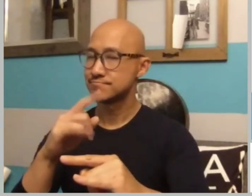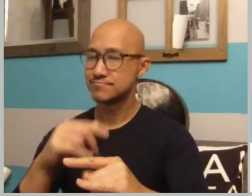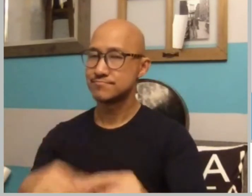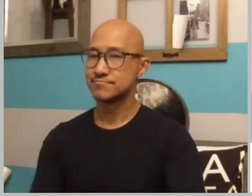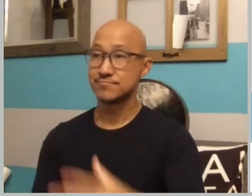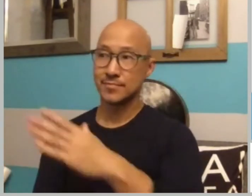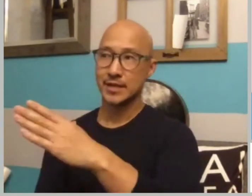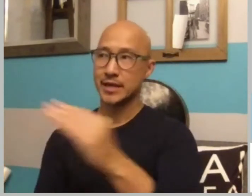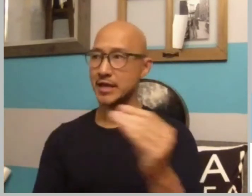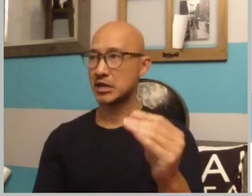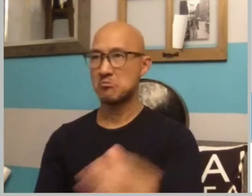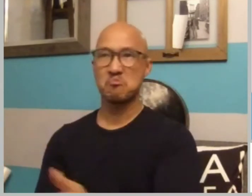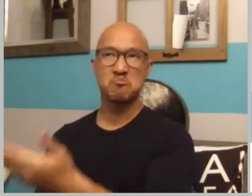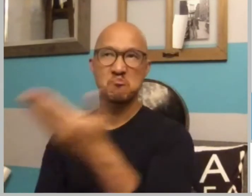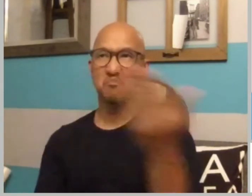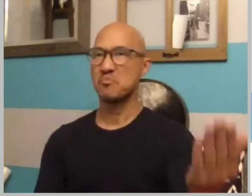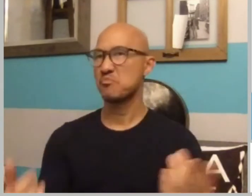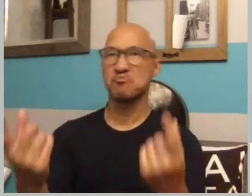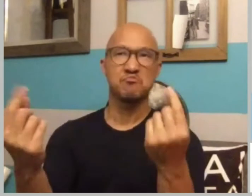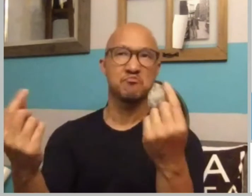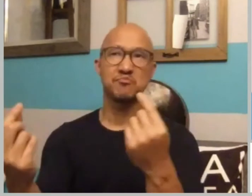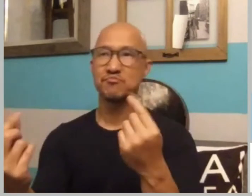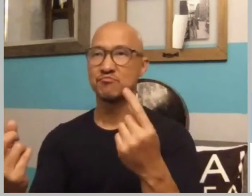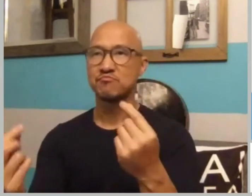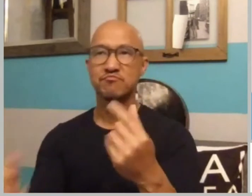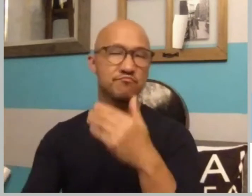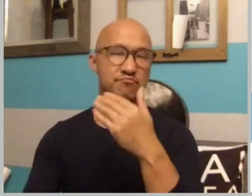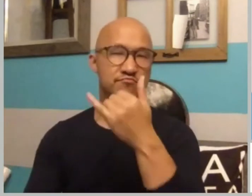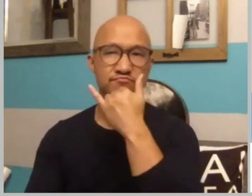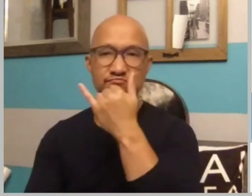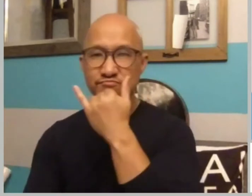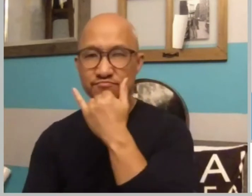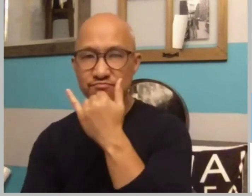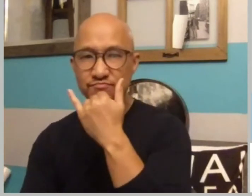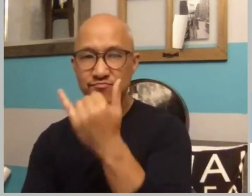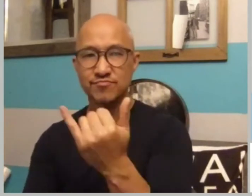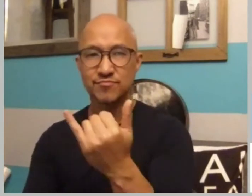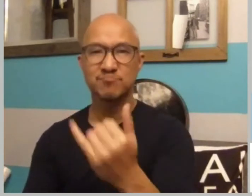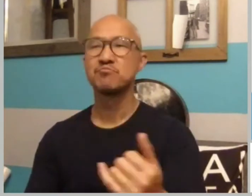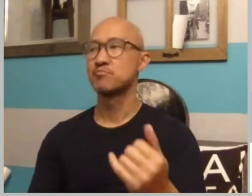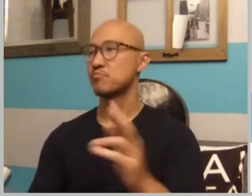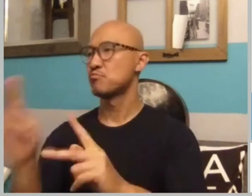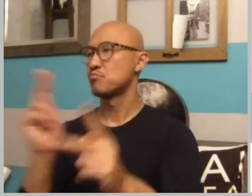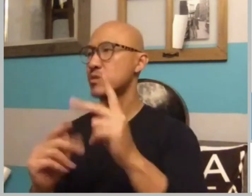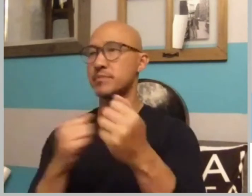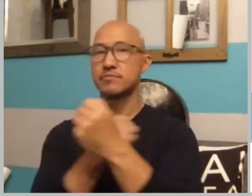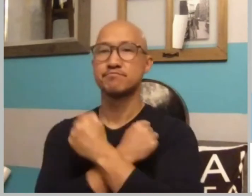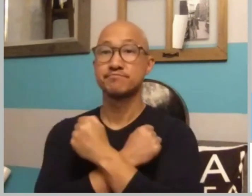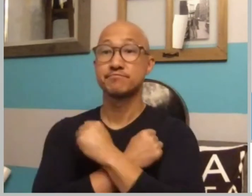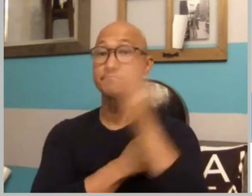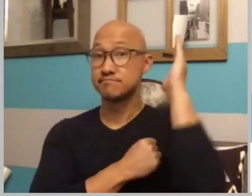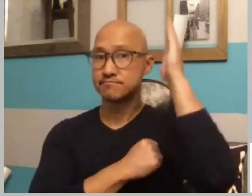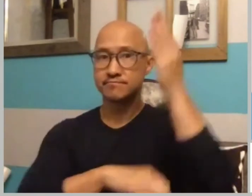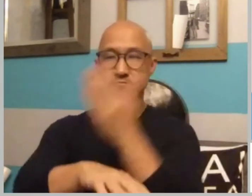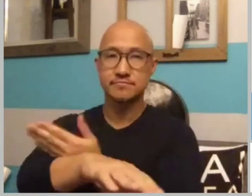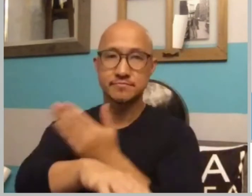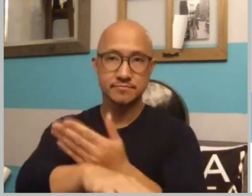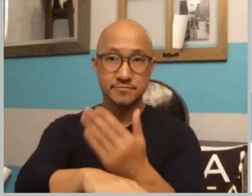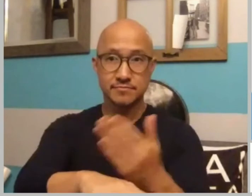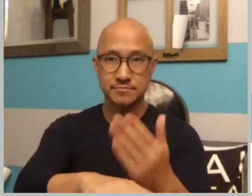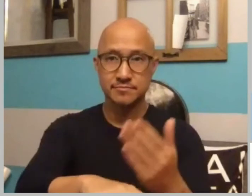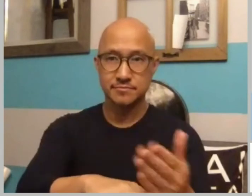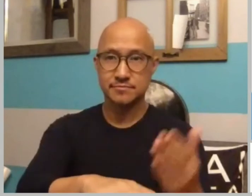the love of many will grow cold, right? But the one who endures to the end will be saved. So really important